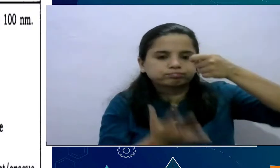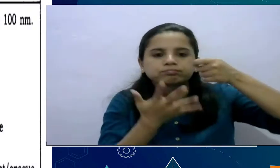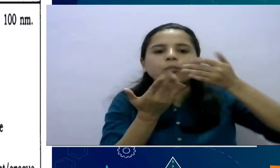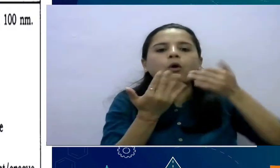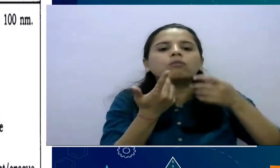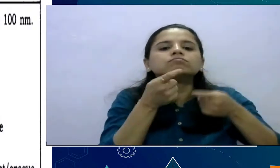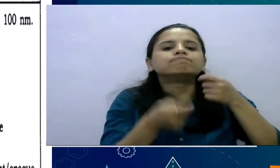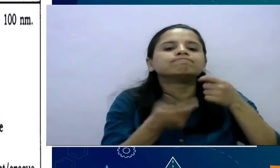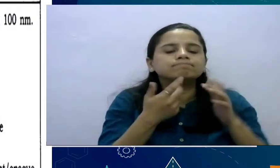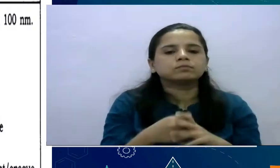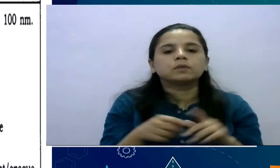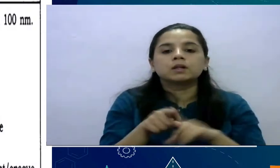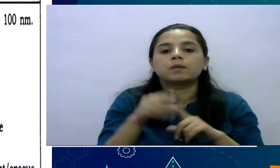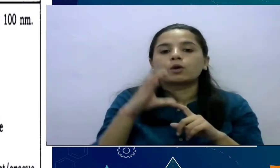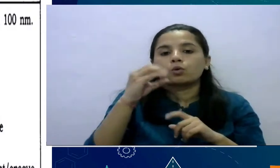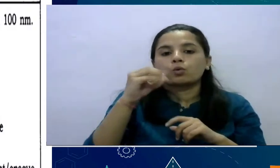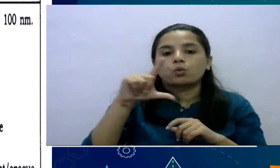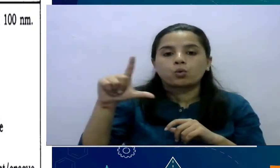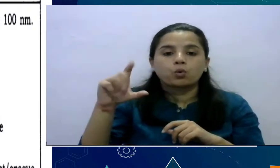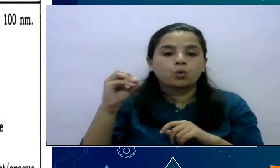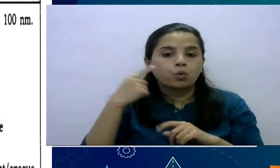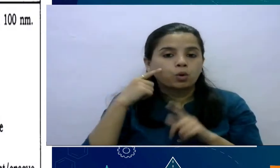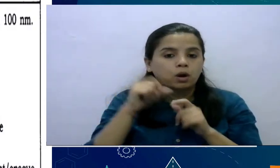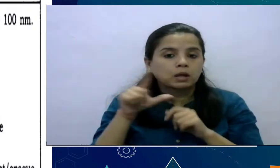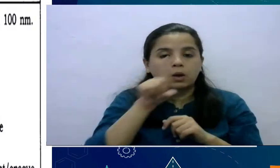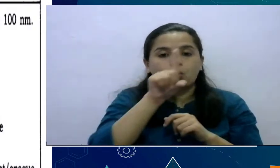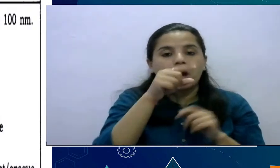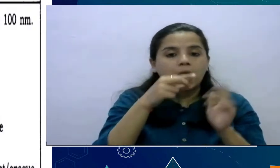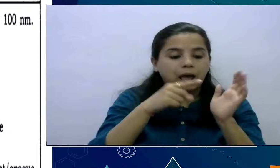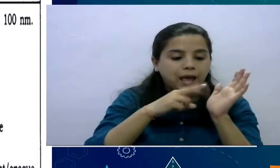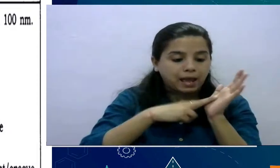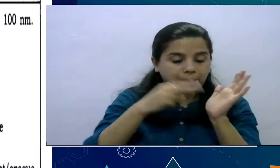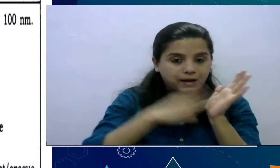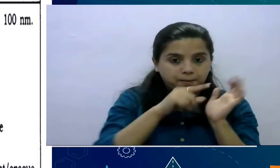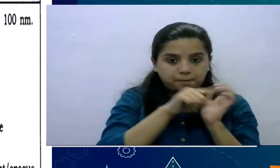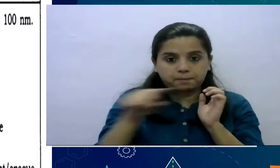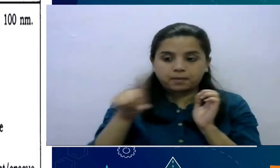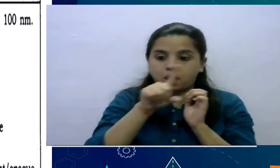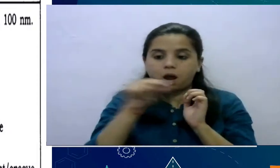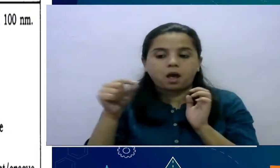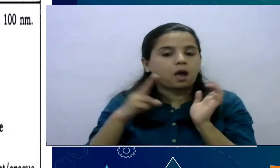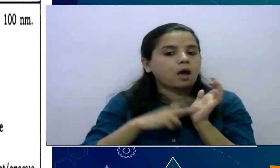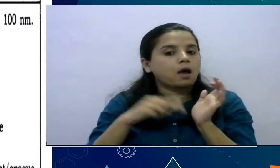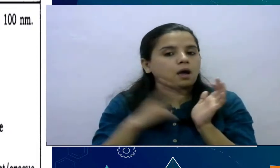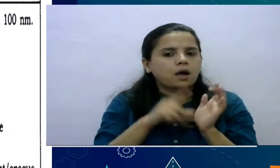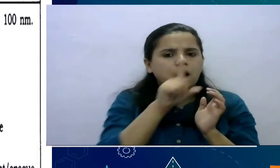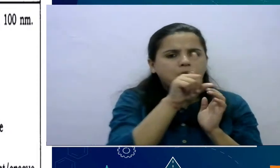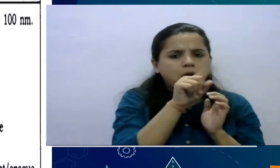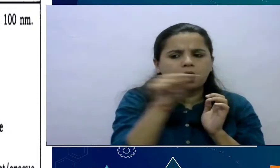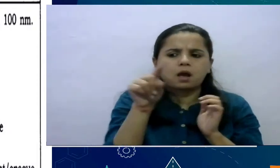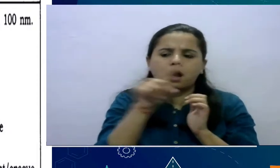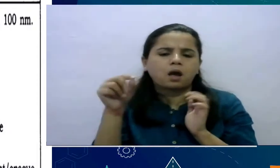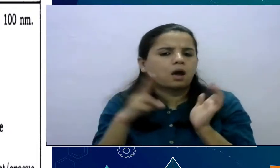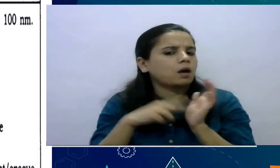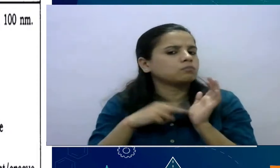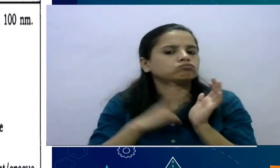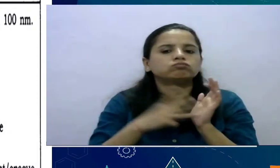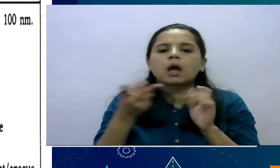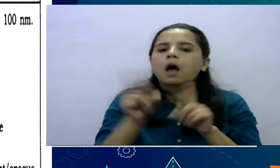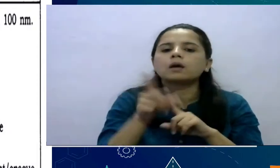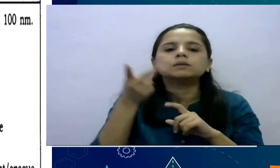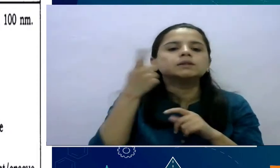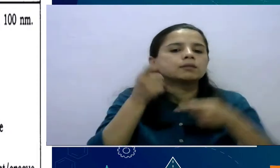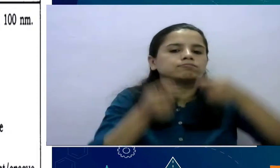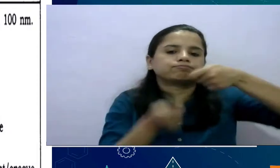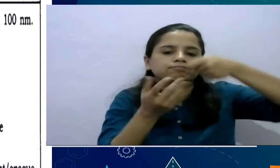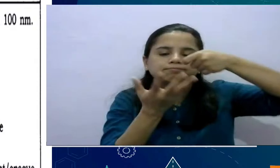solution size is around 1 nanometer to 100 nanometer. So, you know, it is in between. So you are unable to separate it